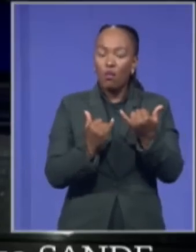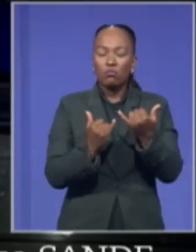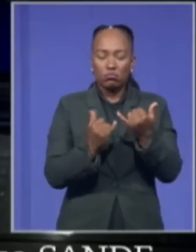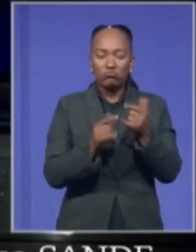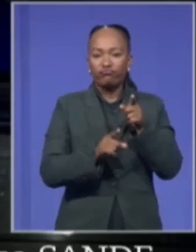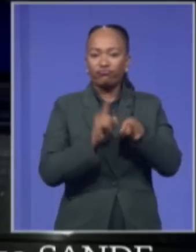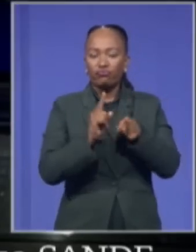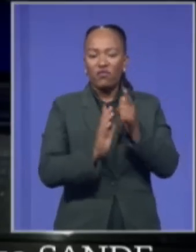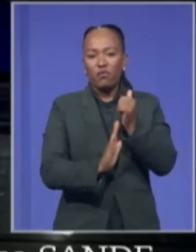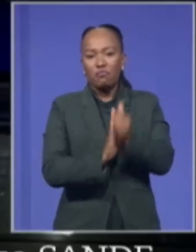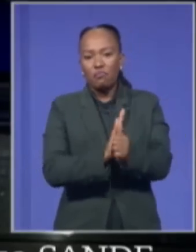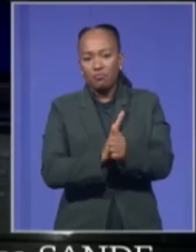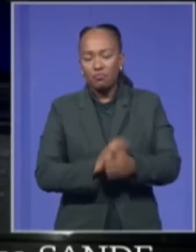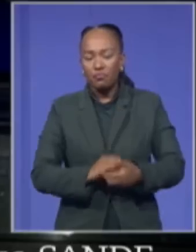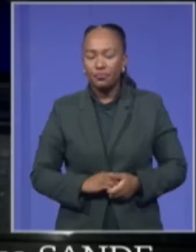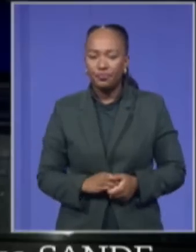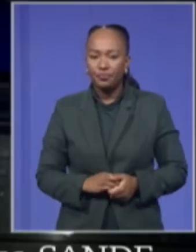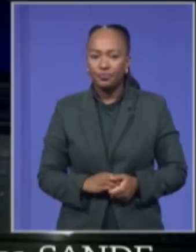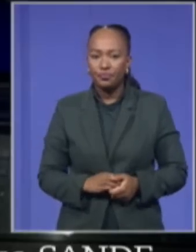ya polao